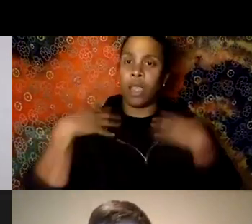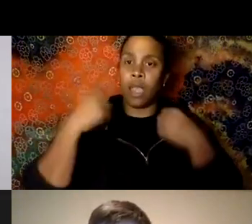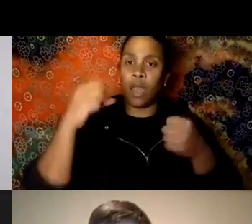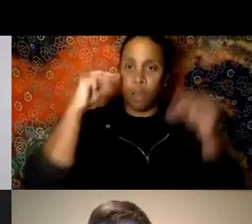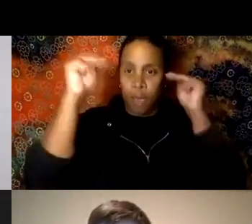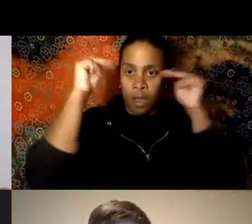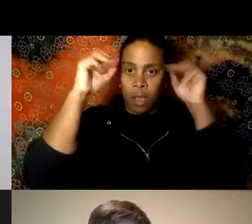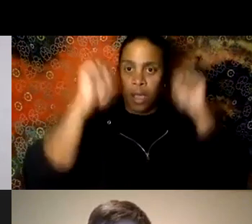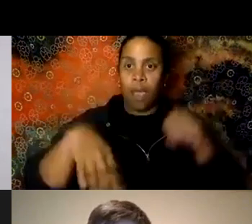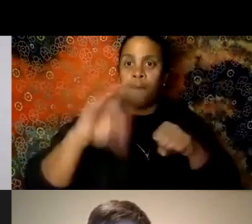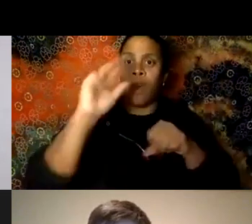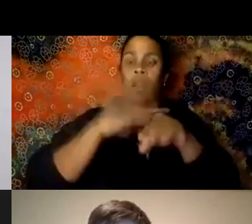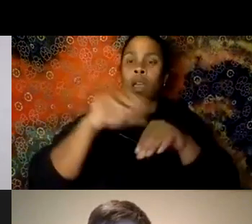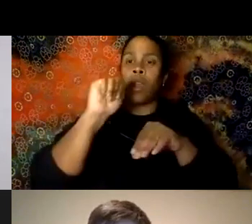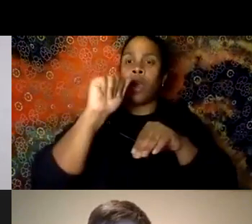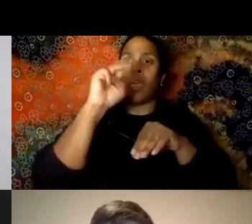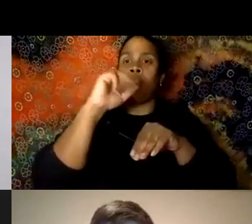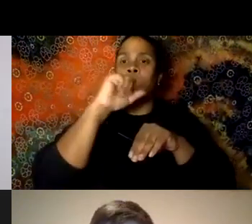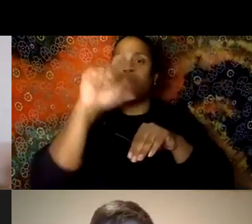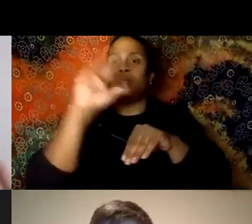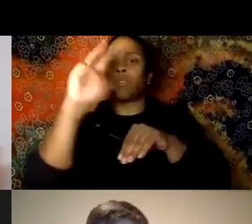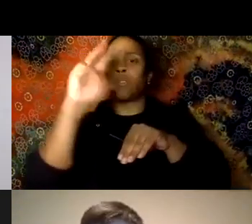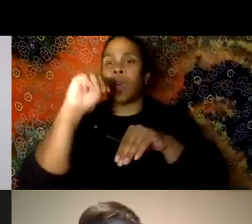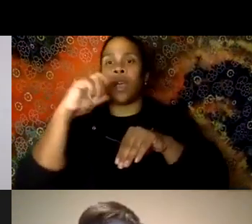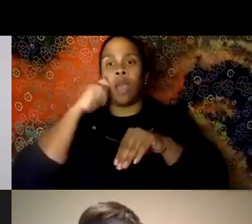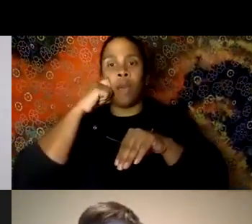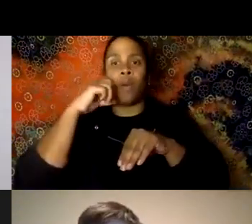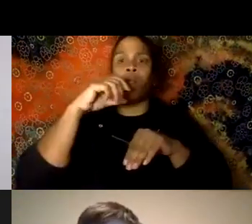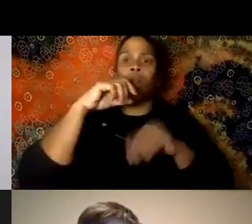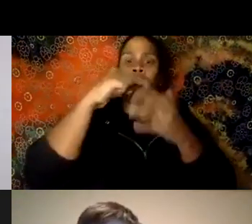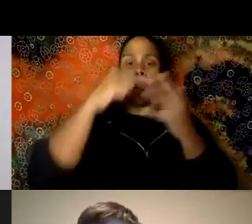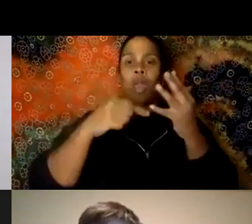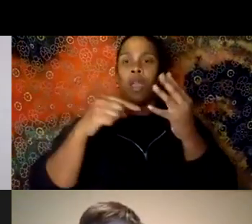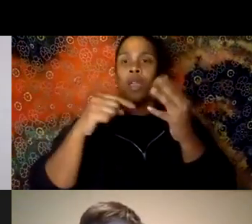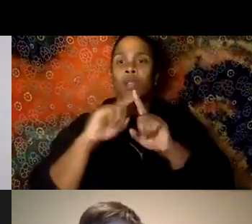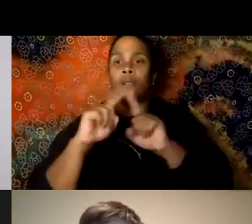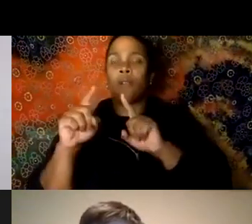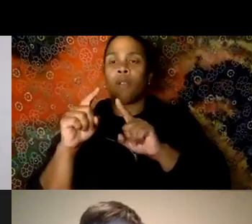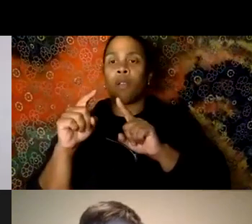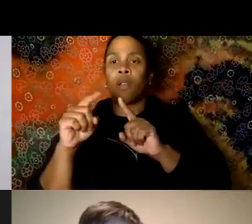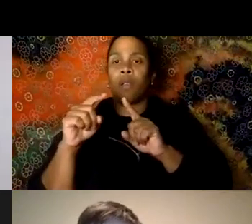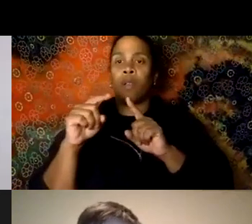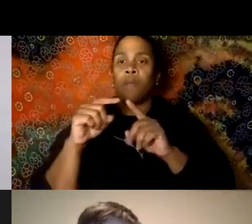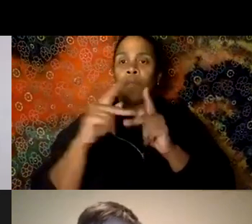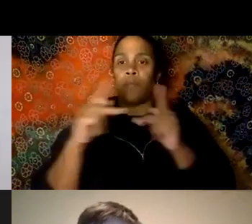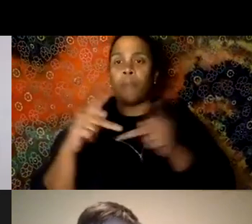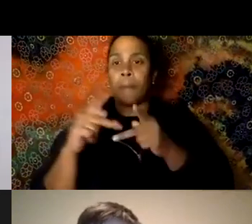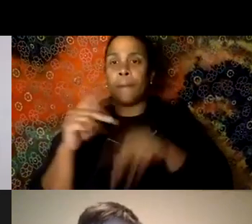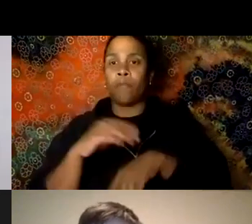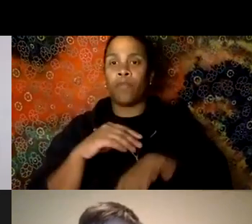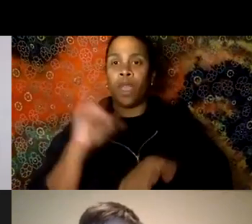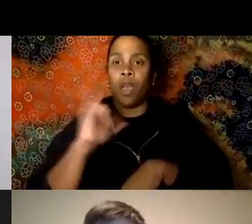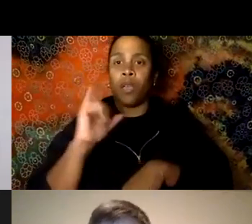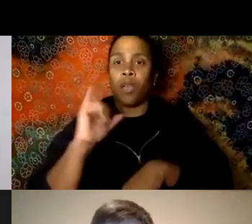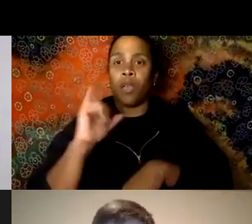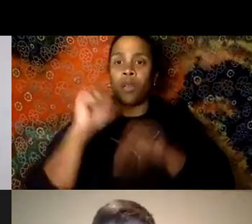Amazon Music and Google and Apple and Spotify. Anchor.fm has got links for all of them. You can also